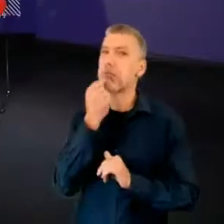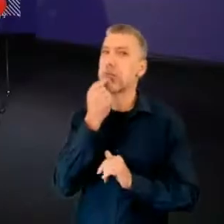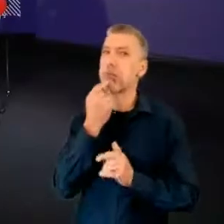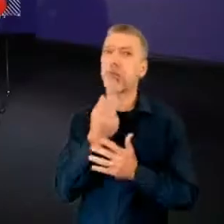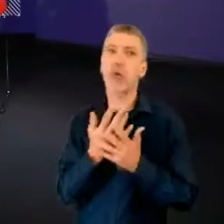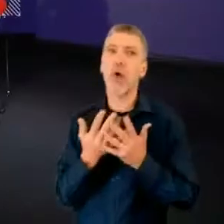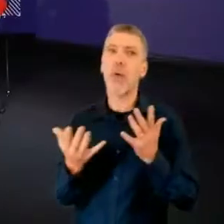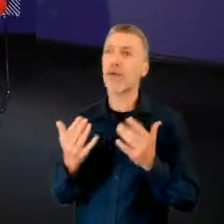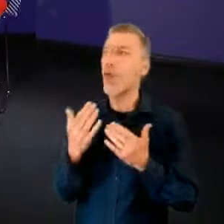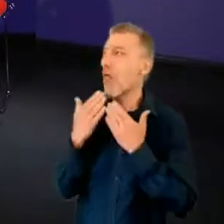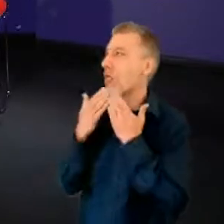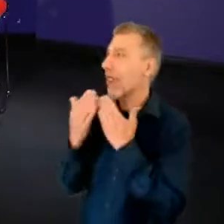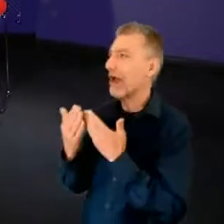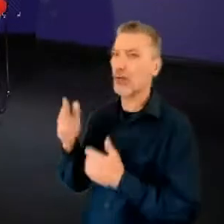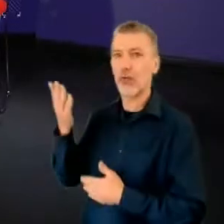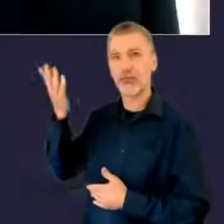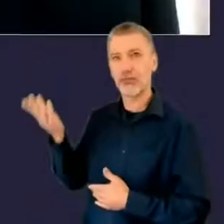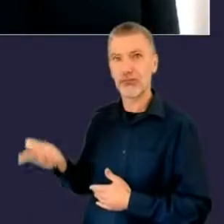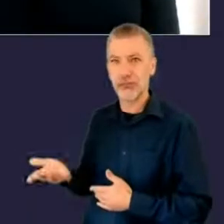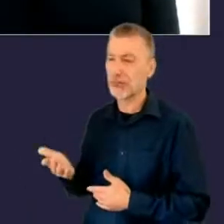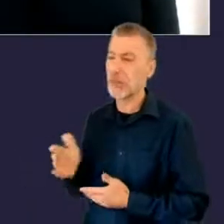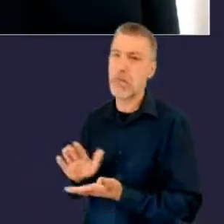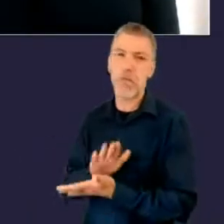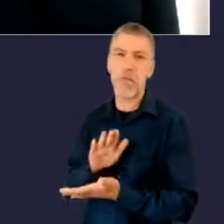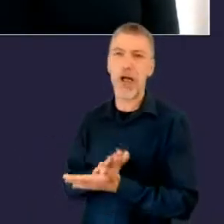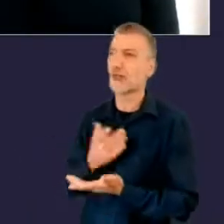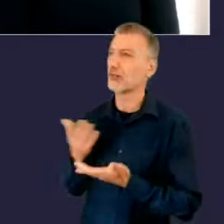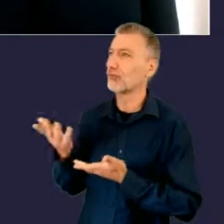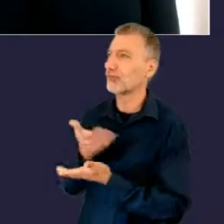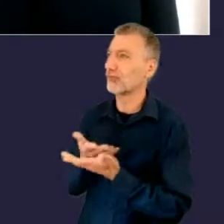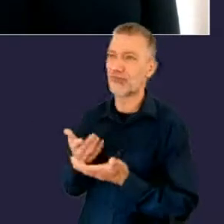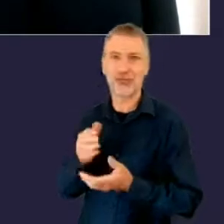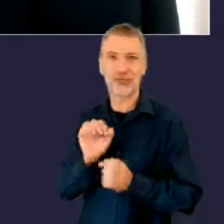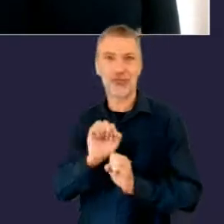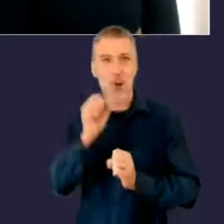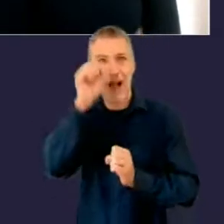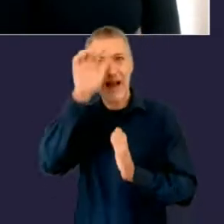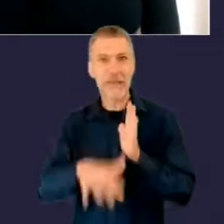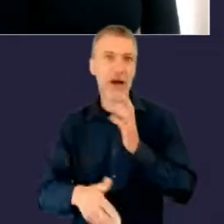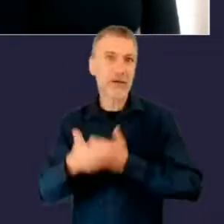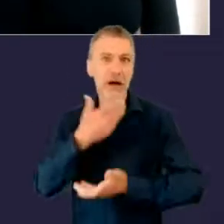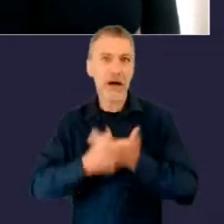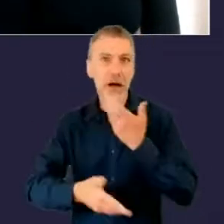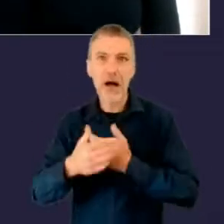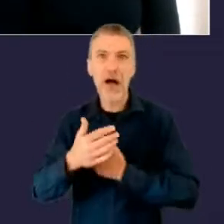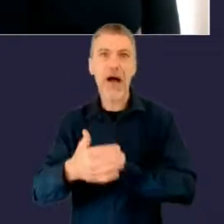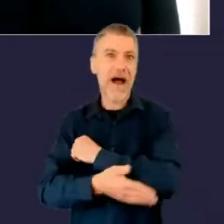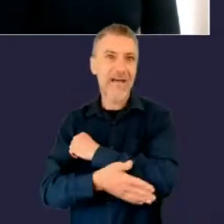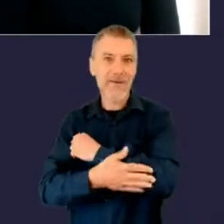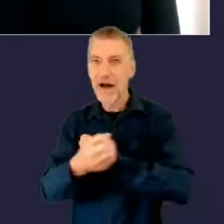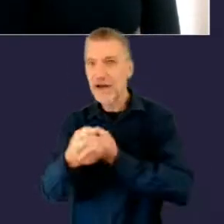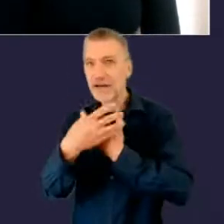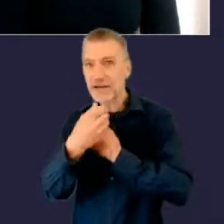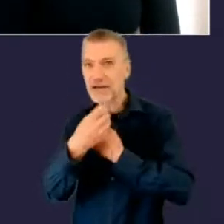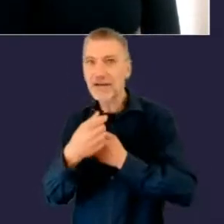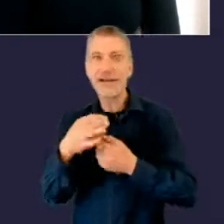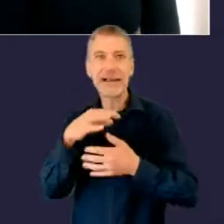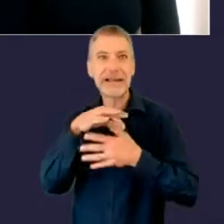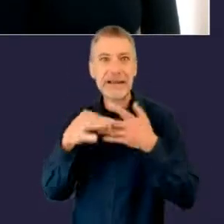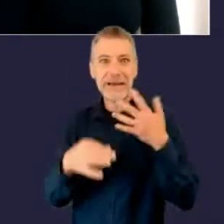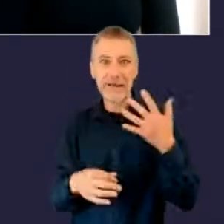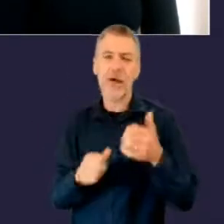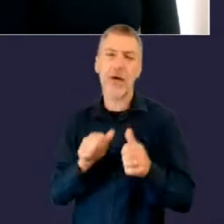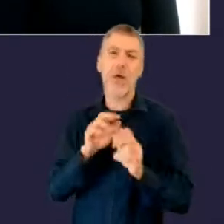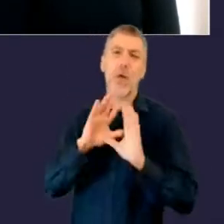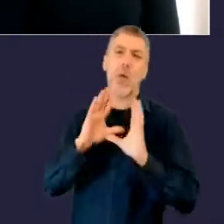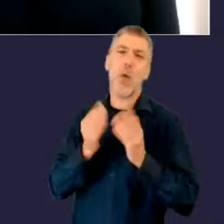and Bintu, it's been an absolute pleasure hearing all of your experiences and your advice and top tips. All the best for the future. Thank you